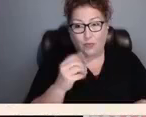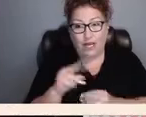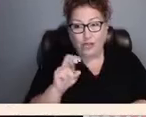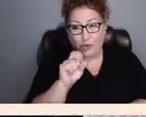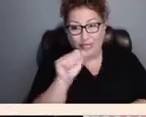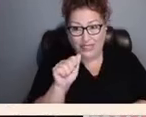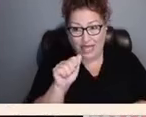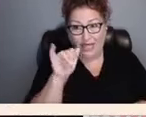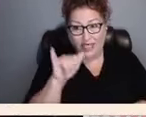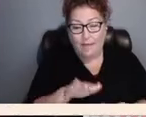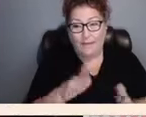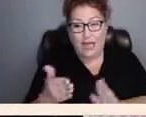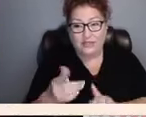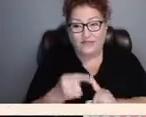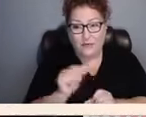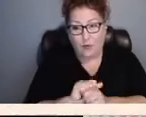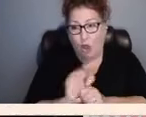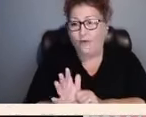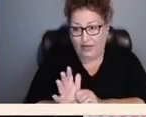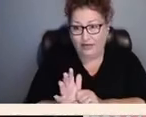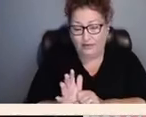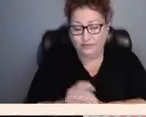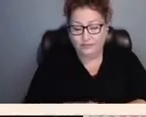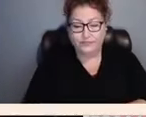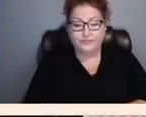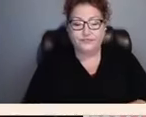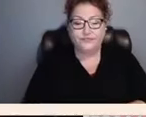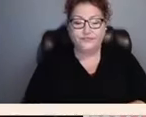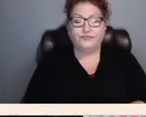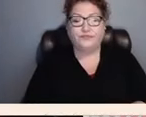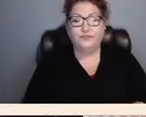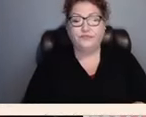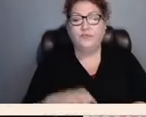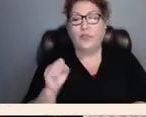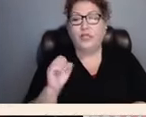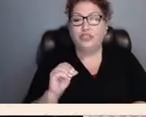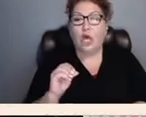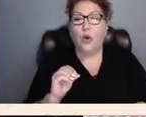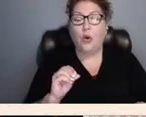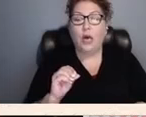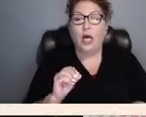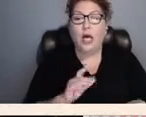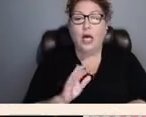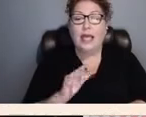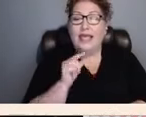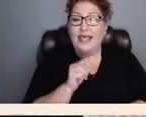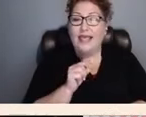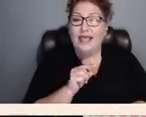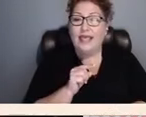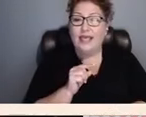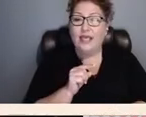from COVID-19. So he was